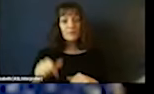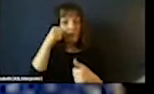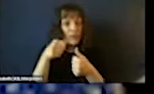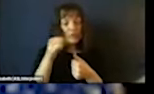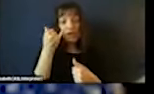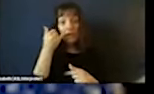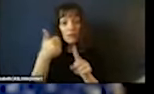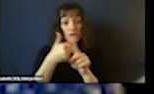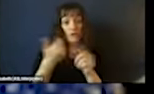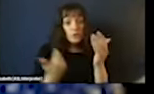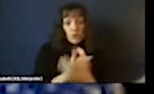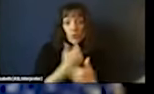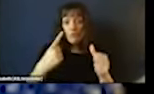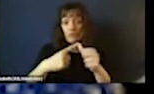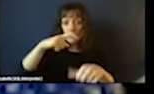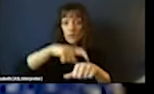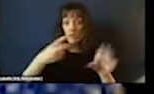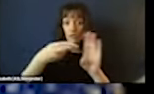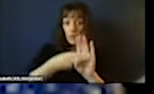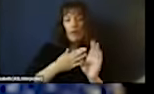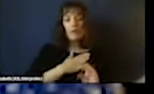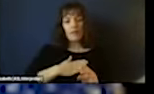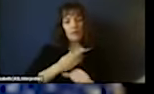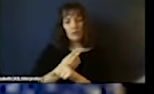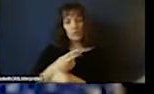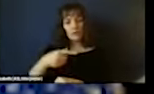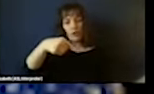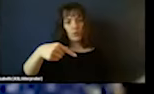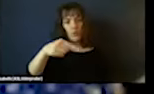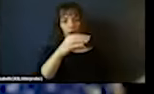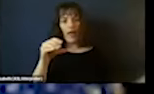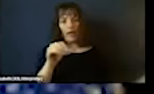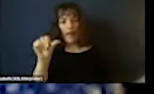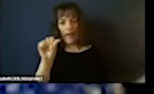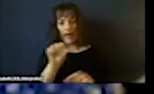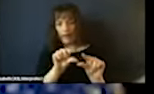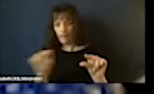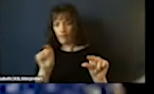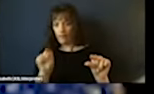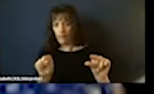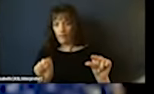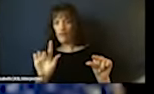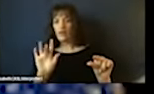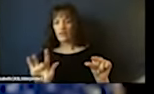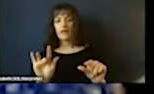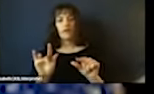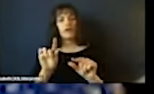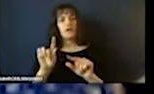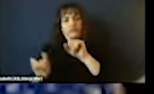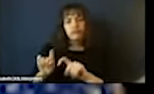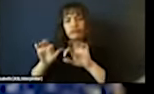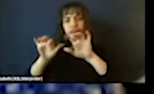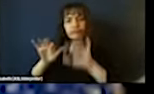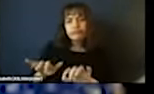if you're just joining for the first time, please use the Q&A function to submit any questions as we go. We'll try to answer them